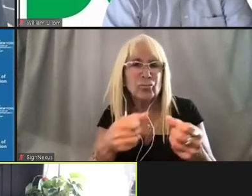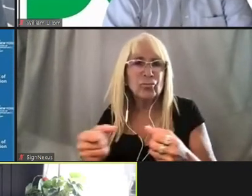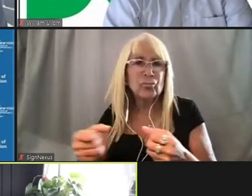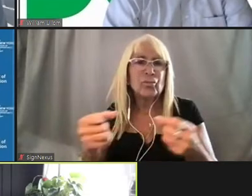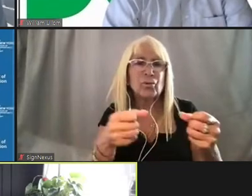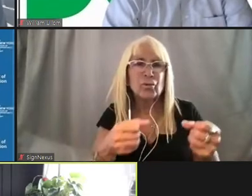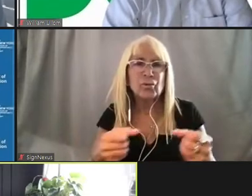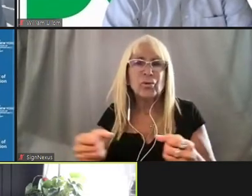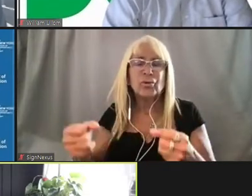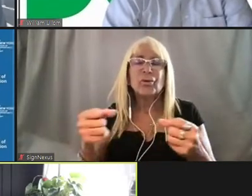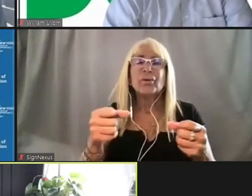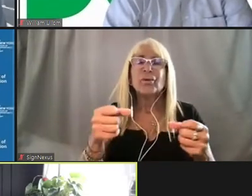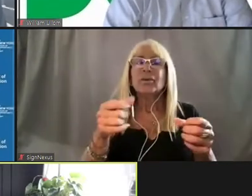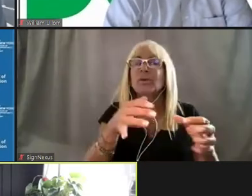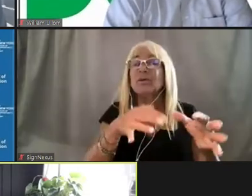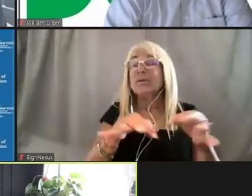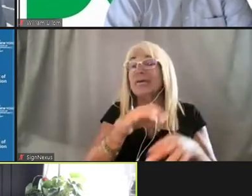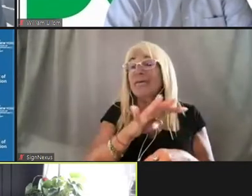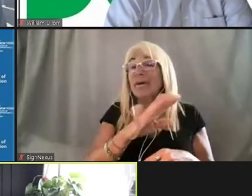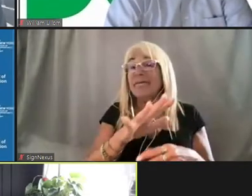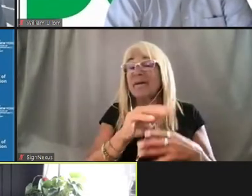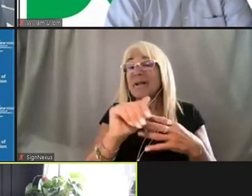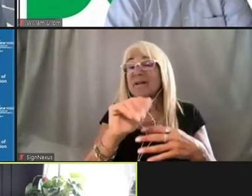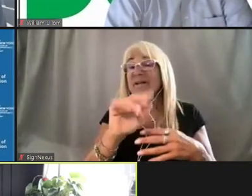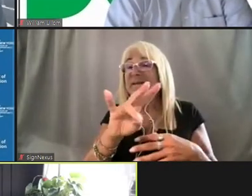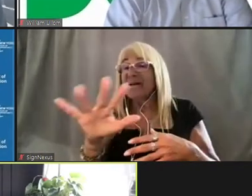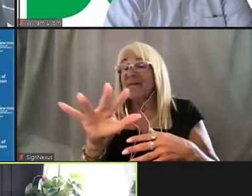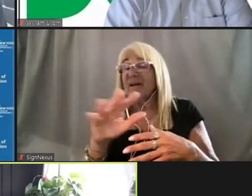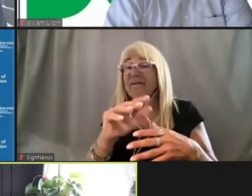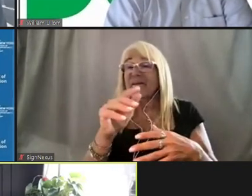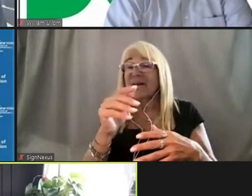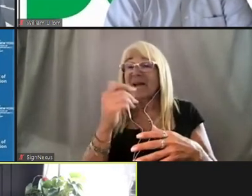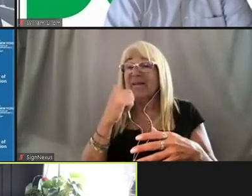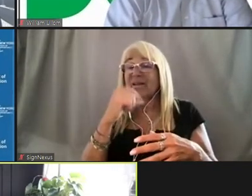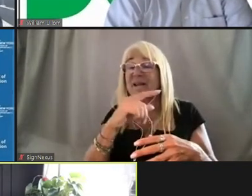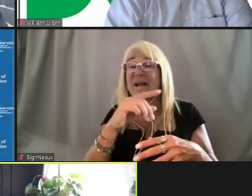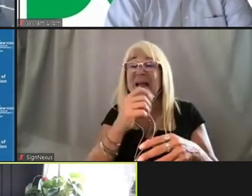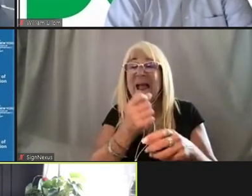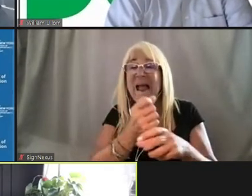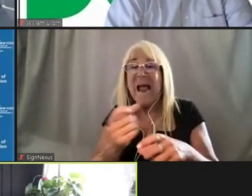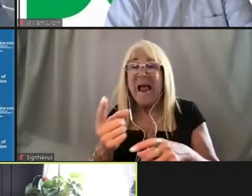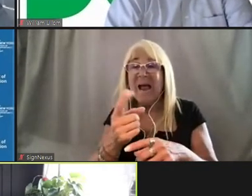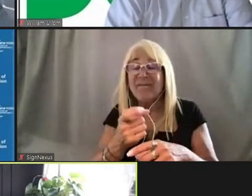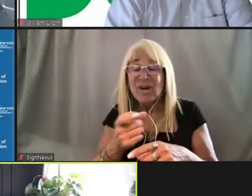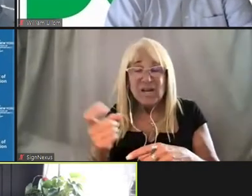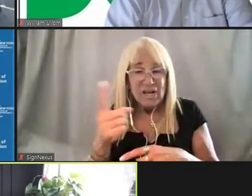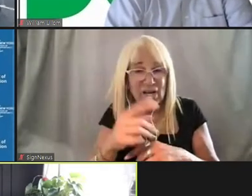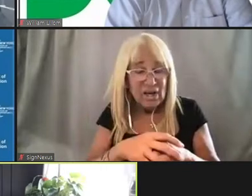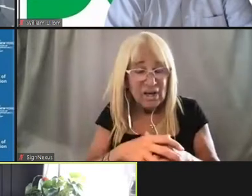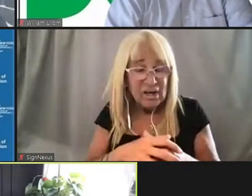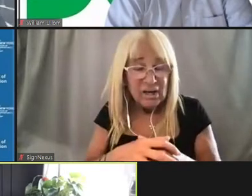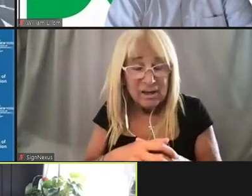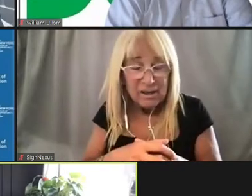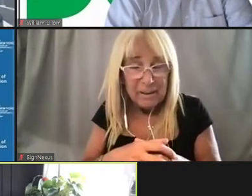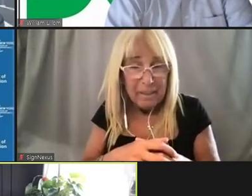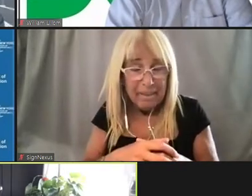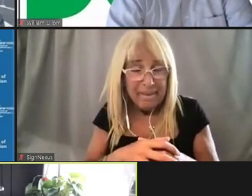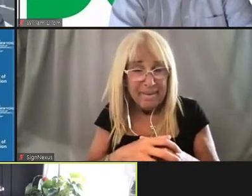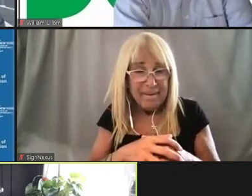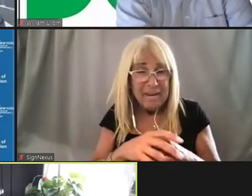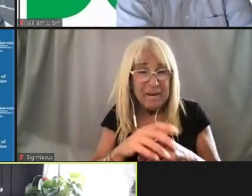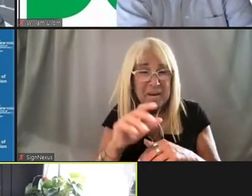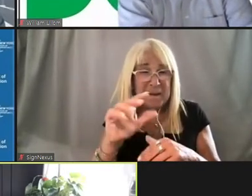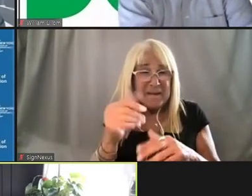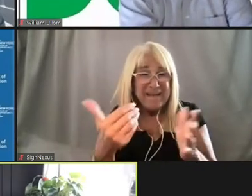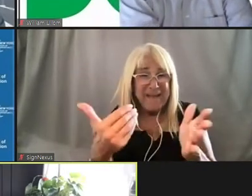each day uh from the driver so every year the Israel are going to review about uh 10 000 to